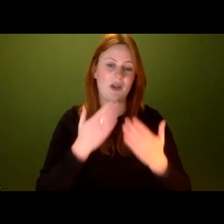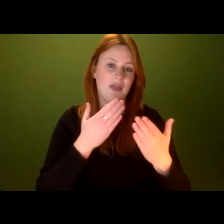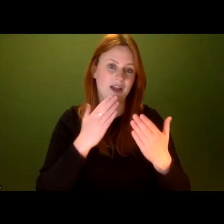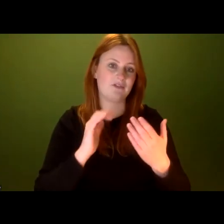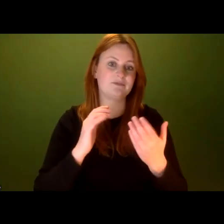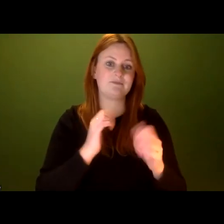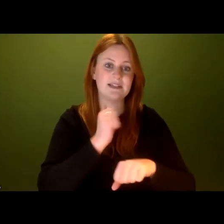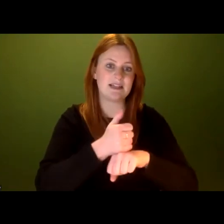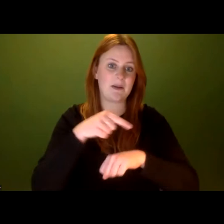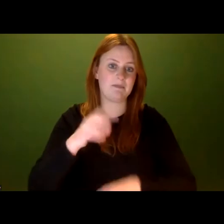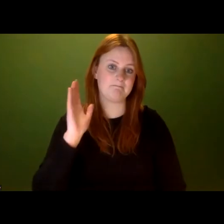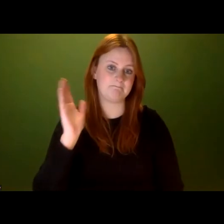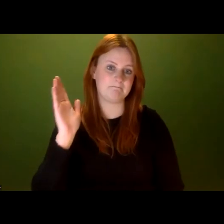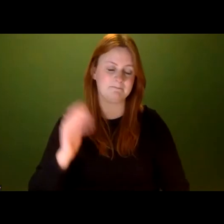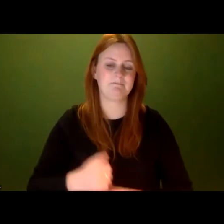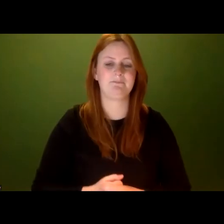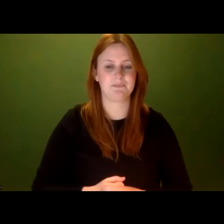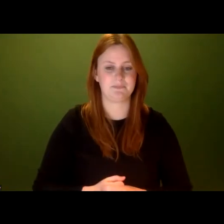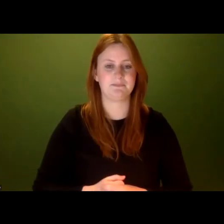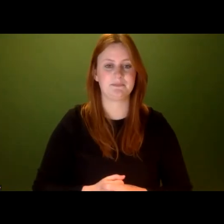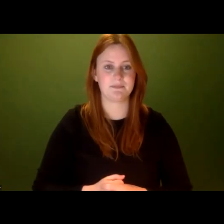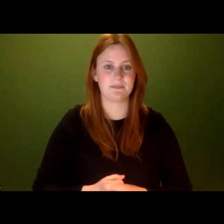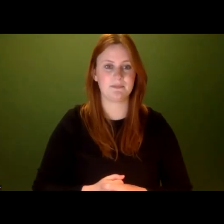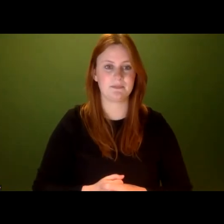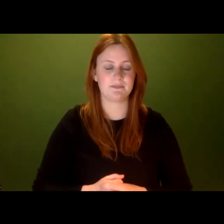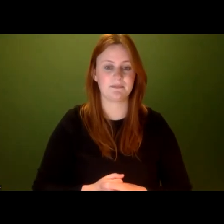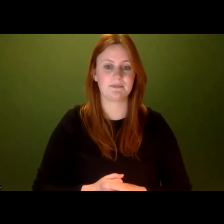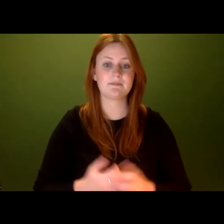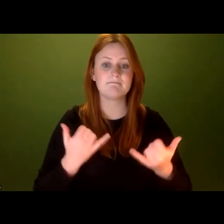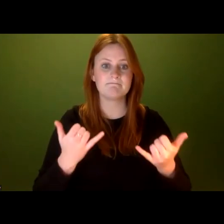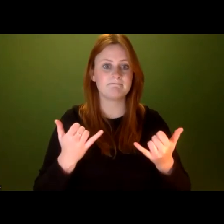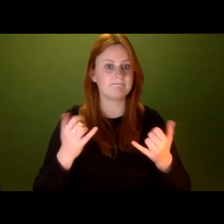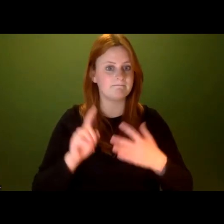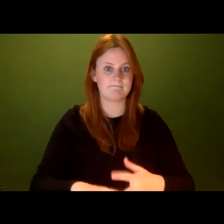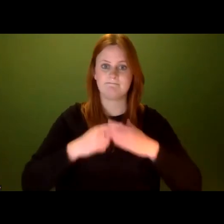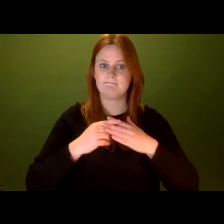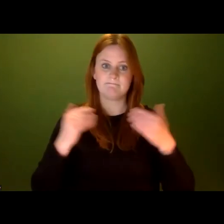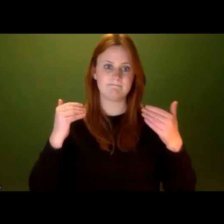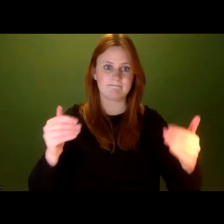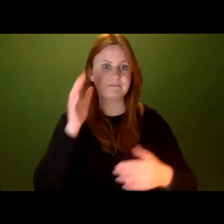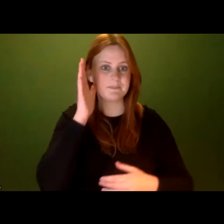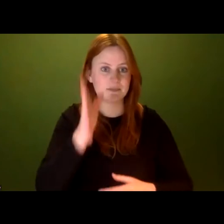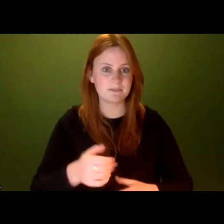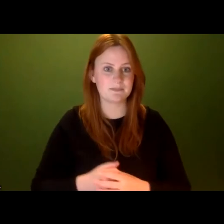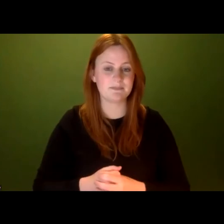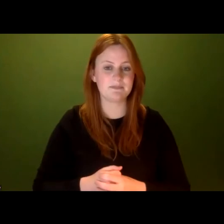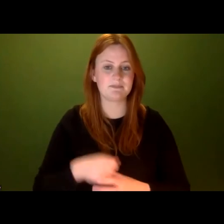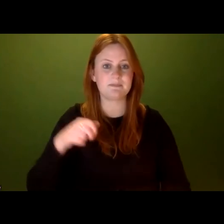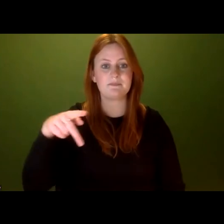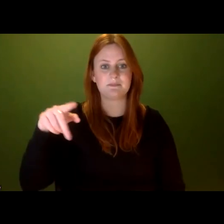this lecture. So I'm going to dive in to the slides.